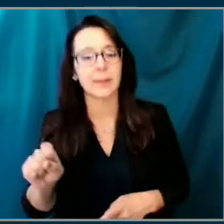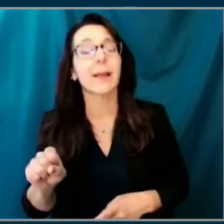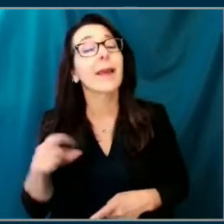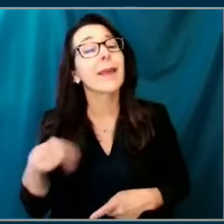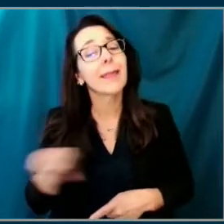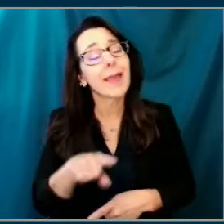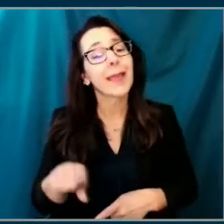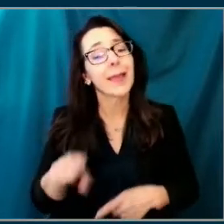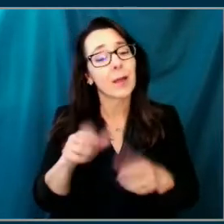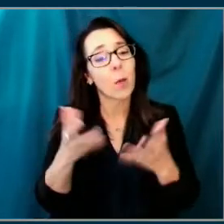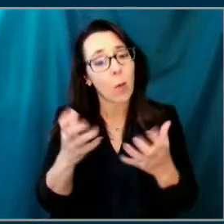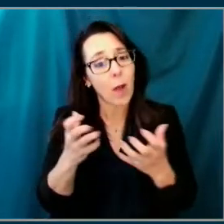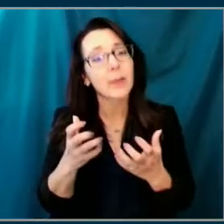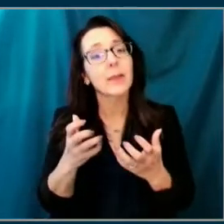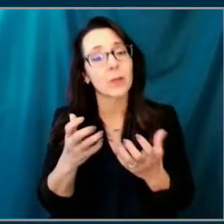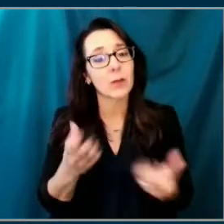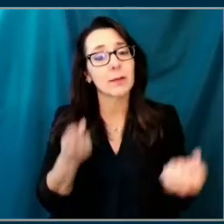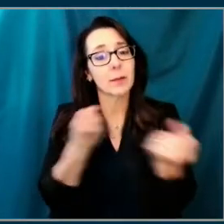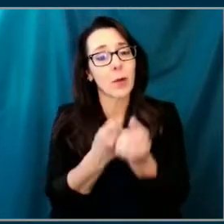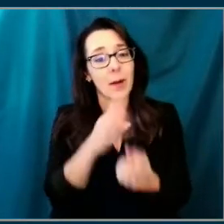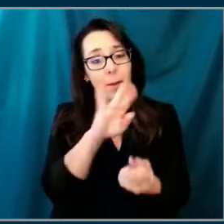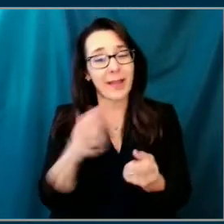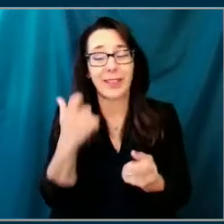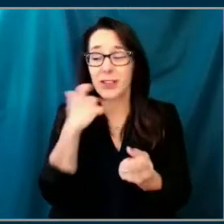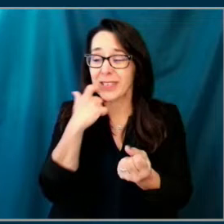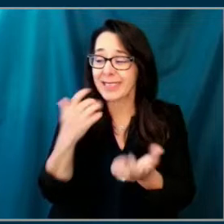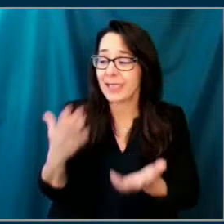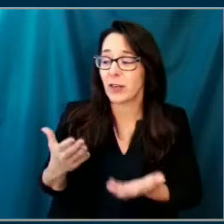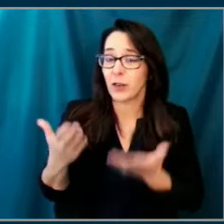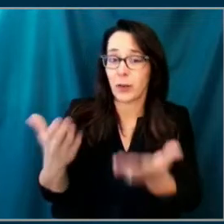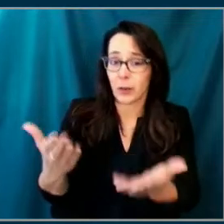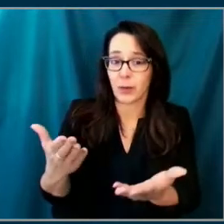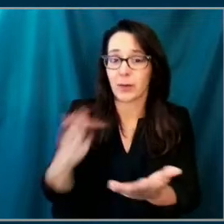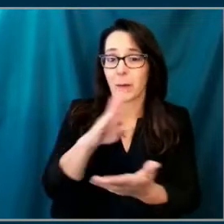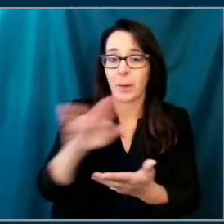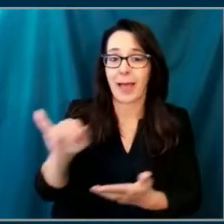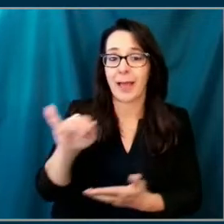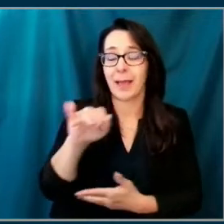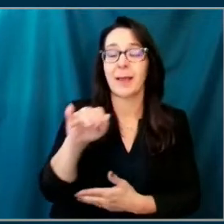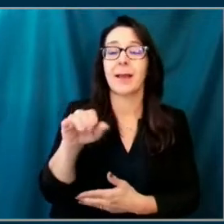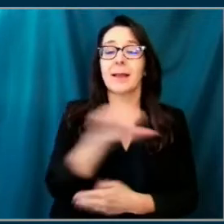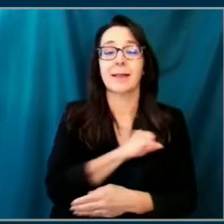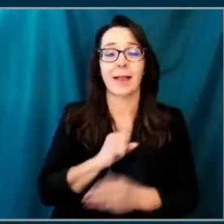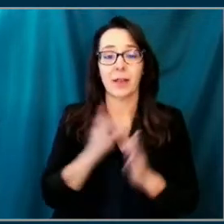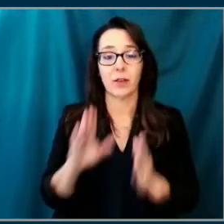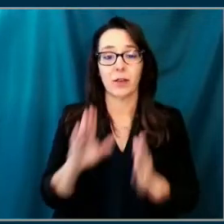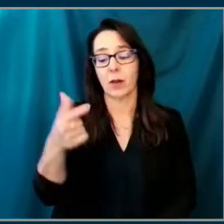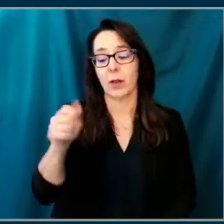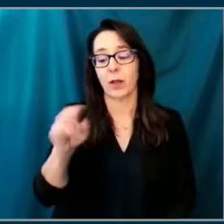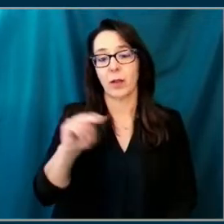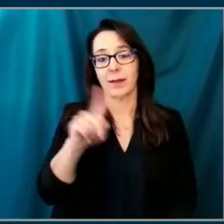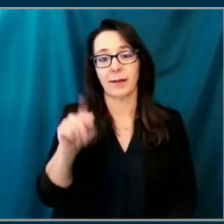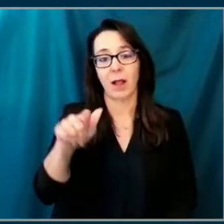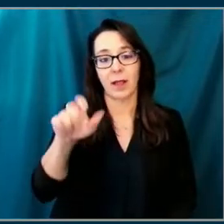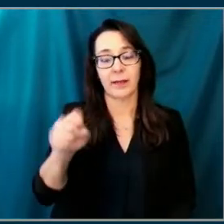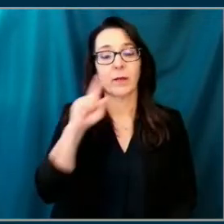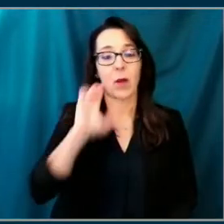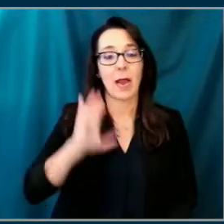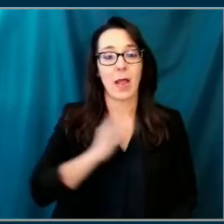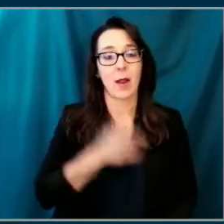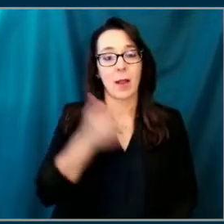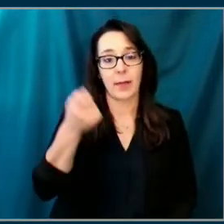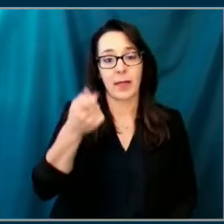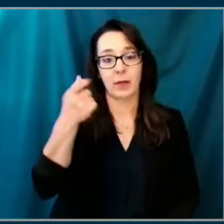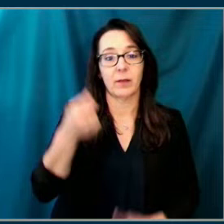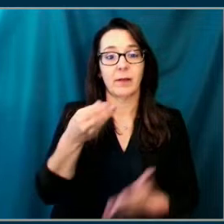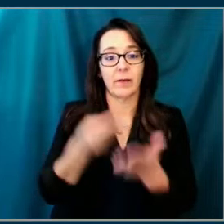a bill that was just introduced by Senator Lena Gonzalez, calling for our pension funds to divest from fossil